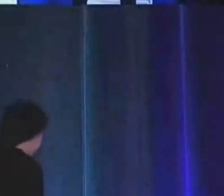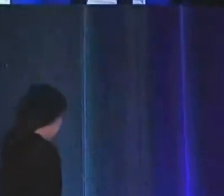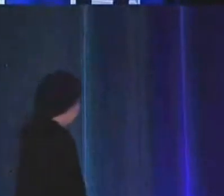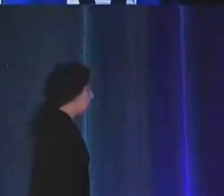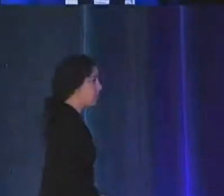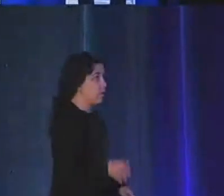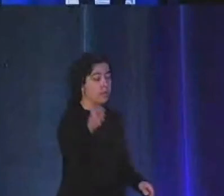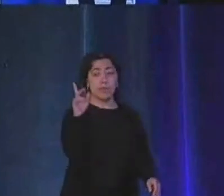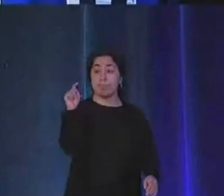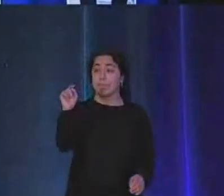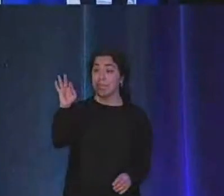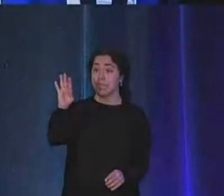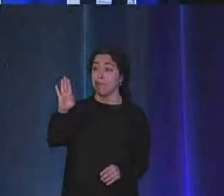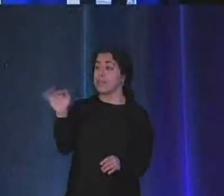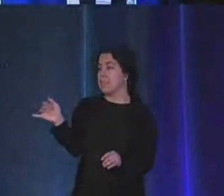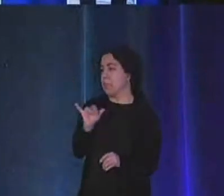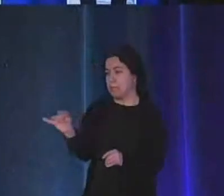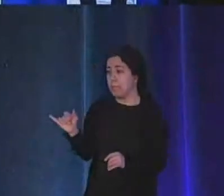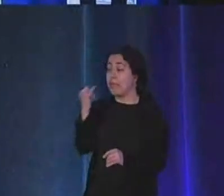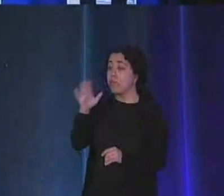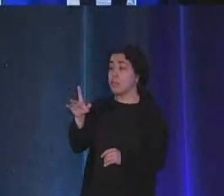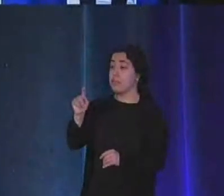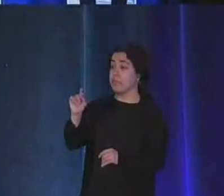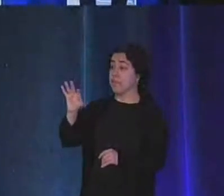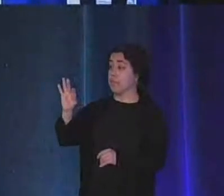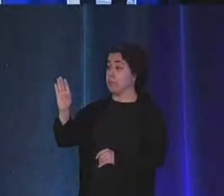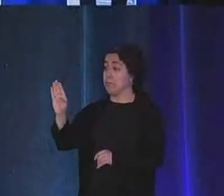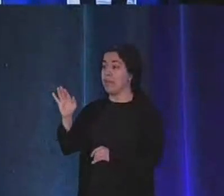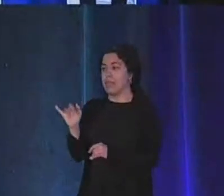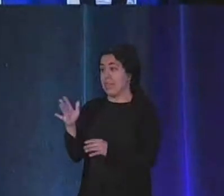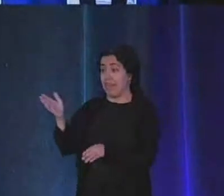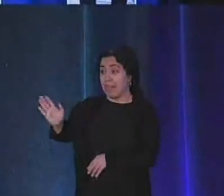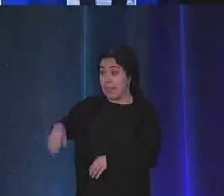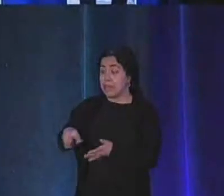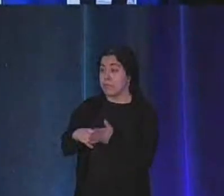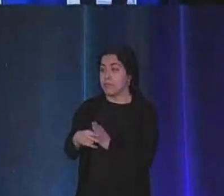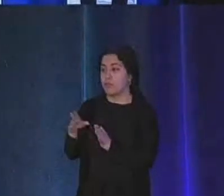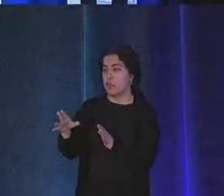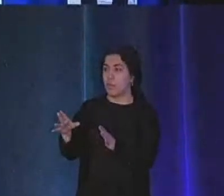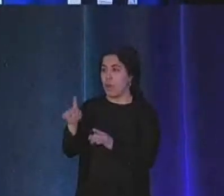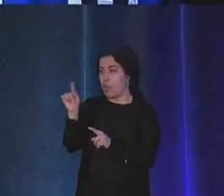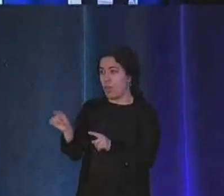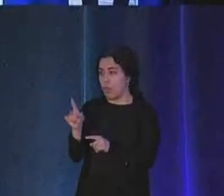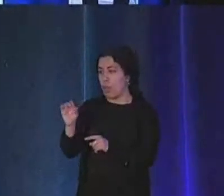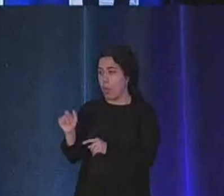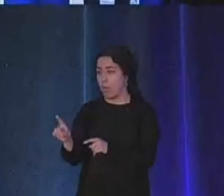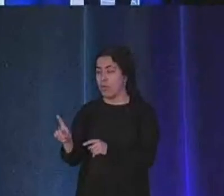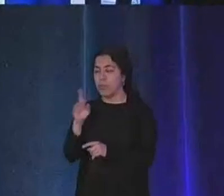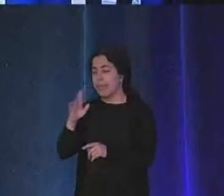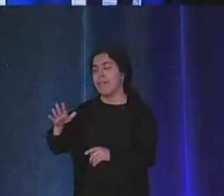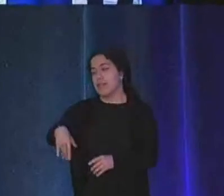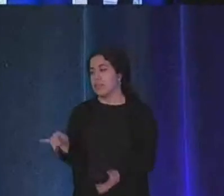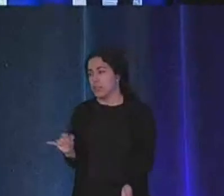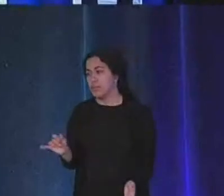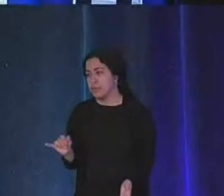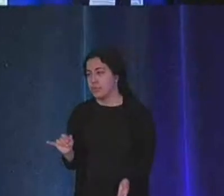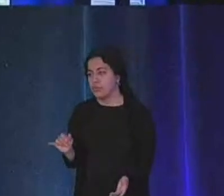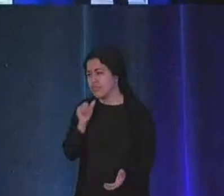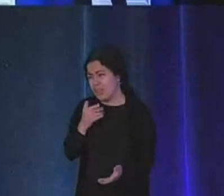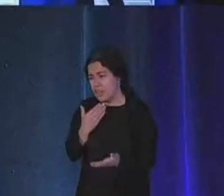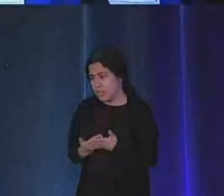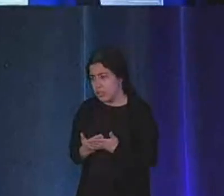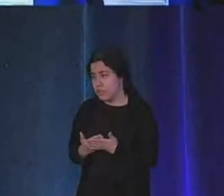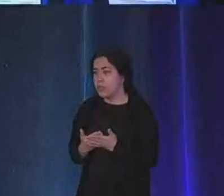your time to first byte is coming in late, your load is probably going to be nice late as well, which is not good. And again, ruining the